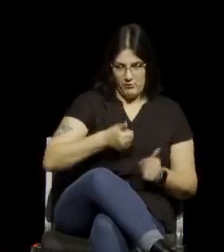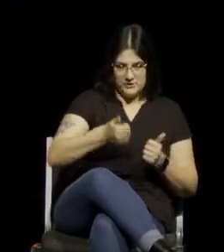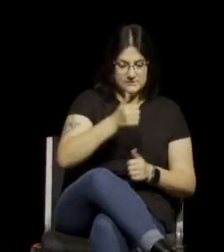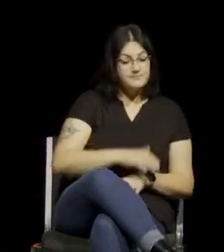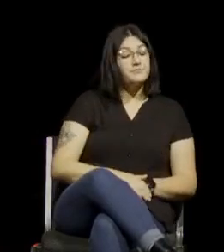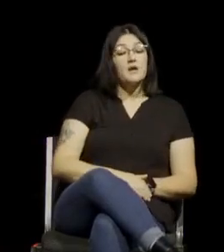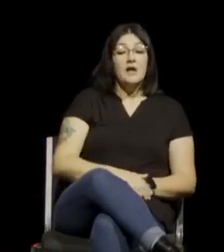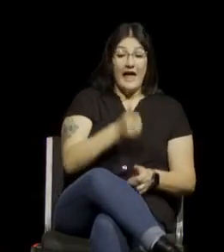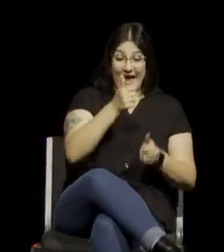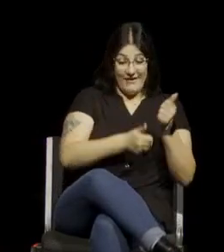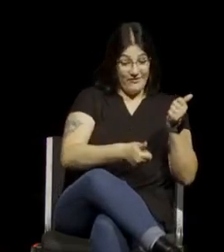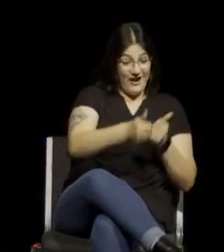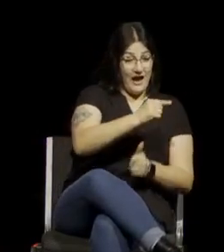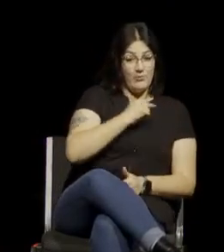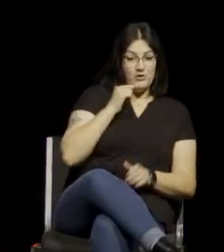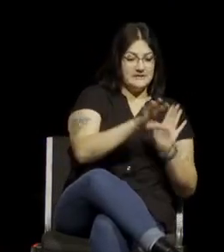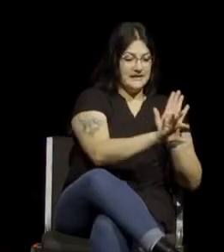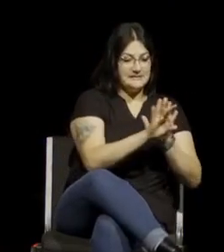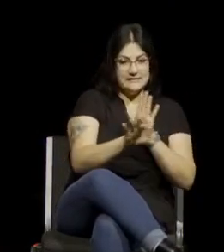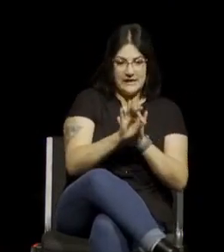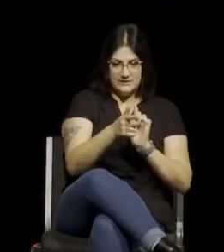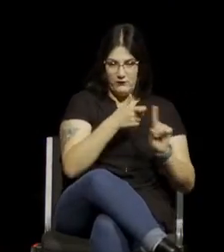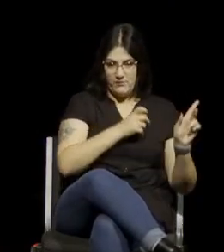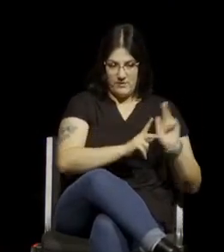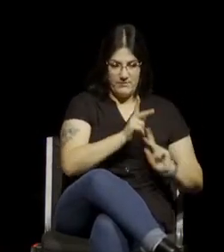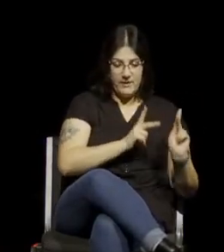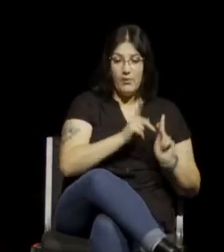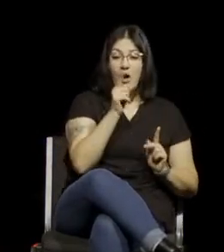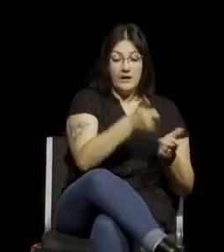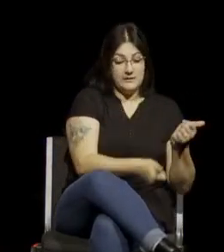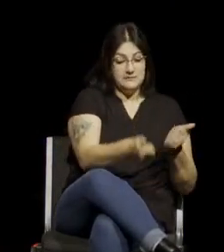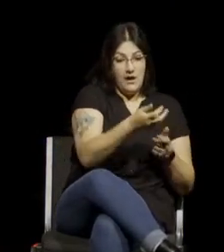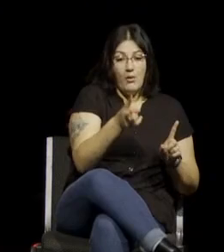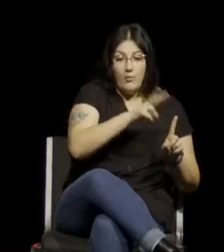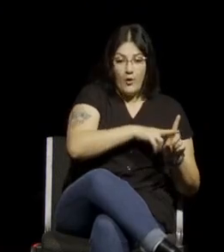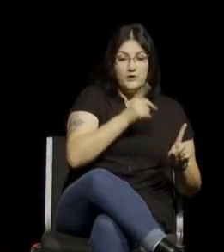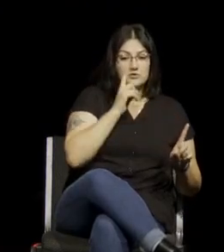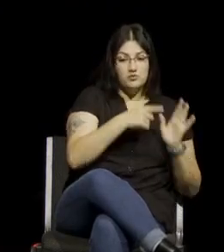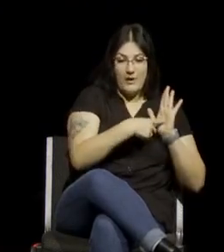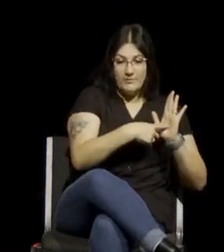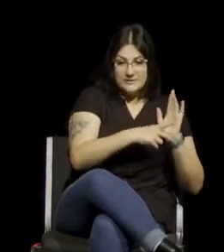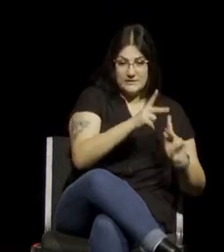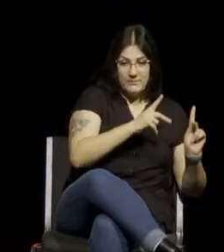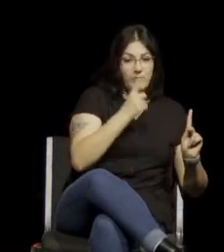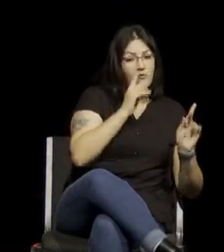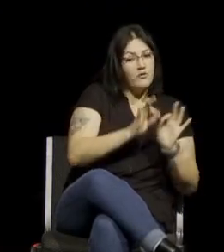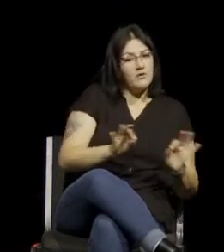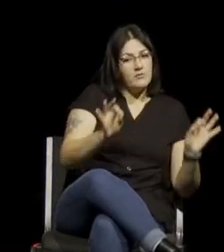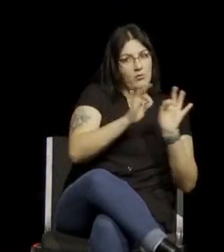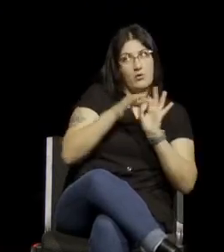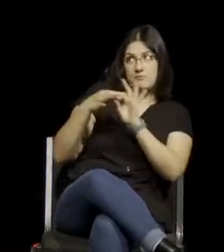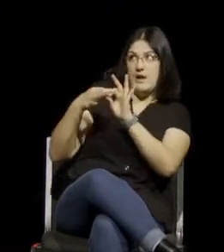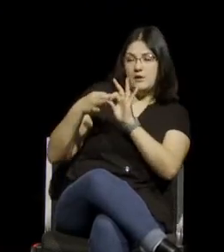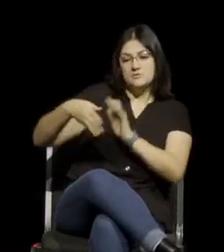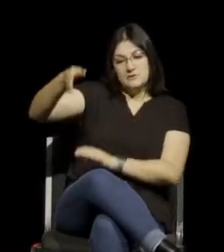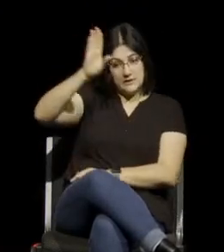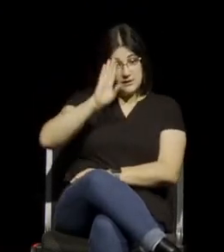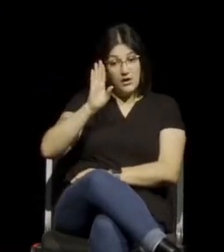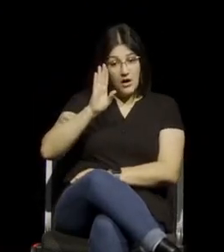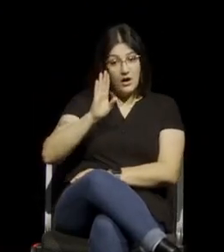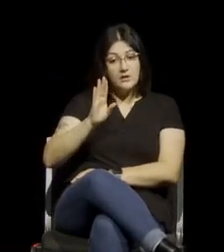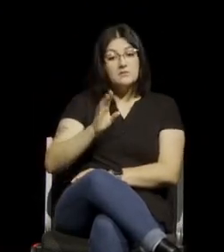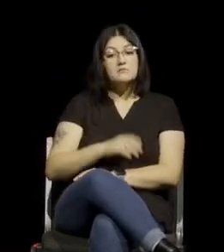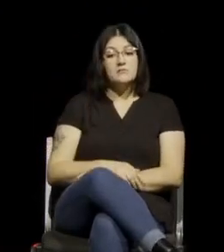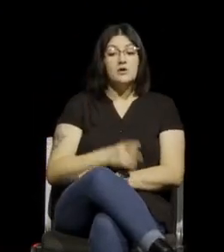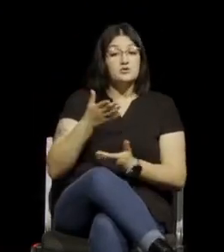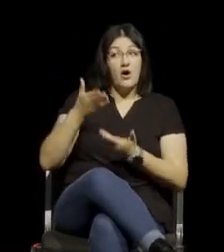high priest is selected from among the people and is appointed to represent the people in matters related to God, to offer